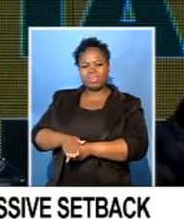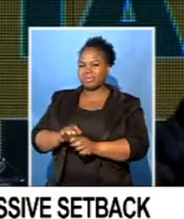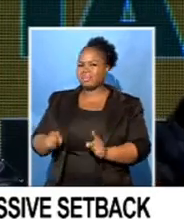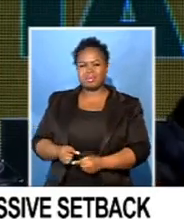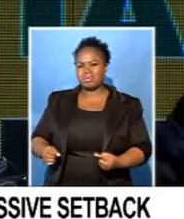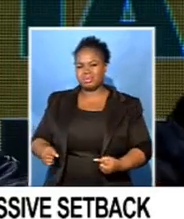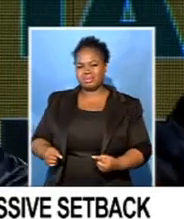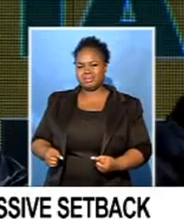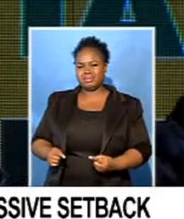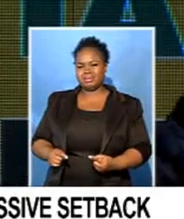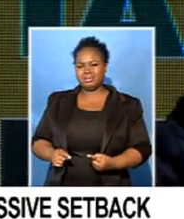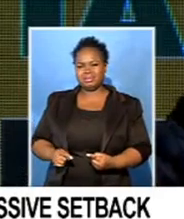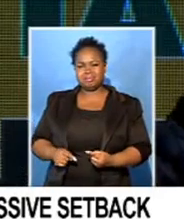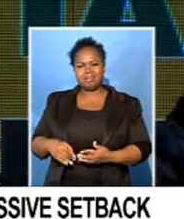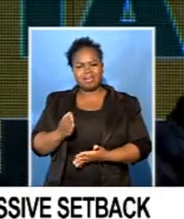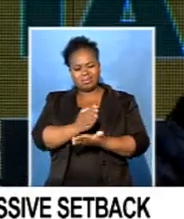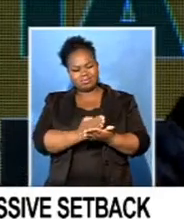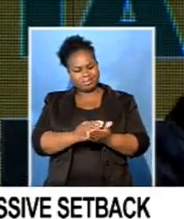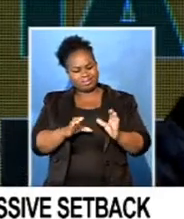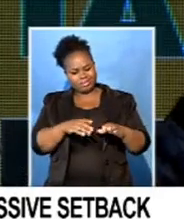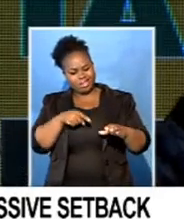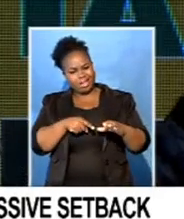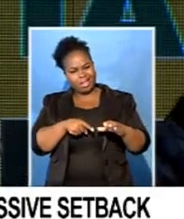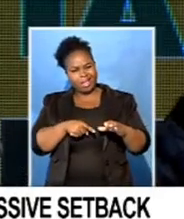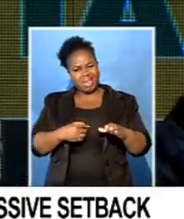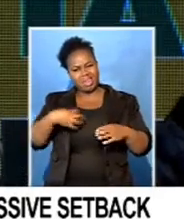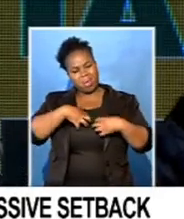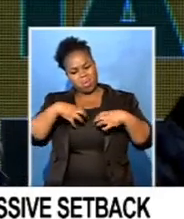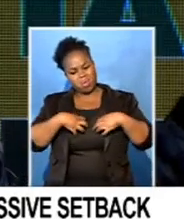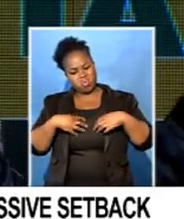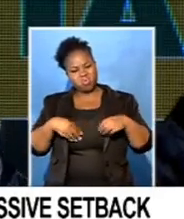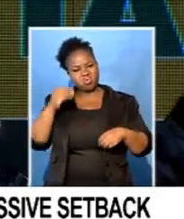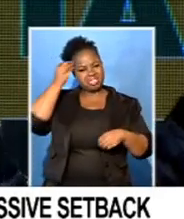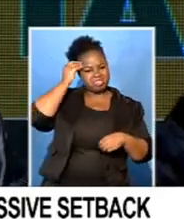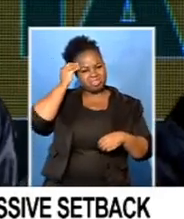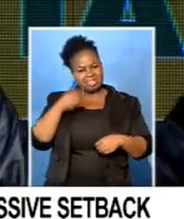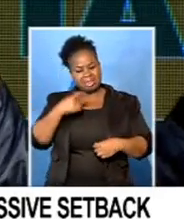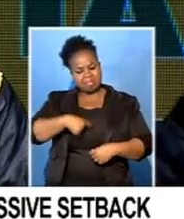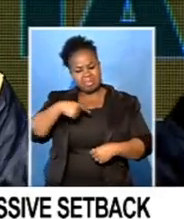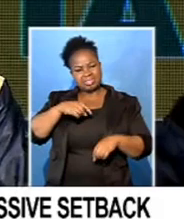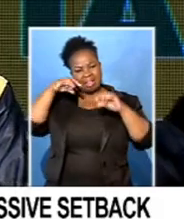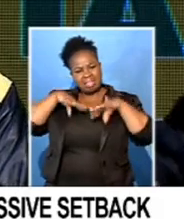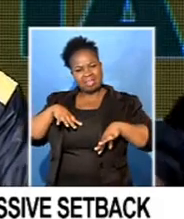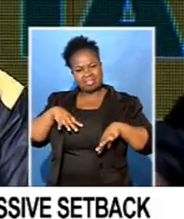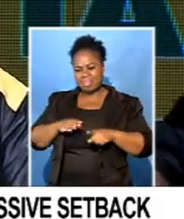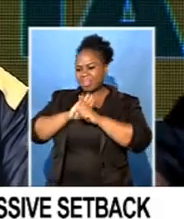by sectarian agendas and personal hatreds.